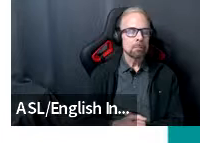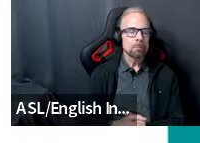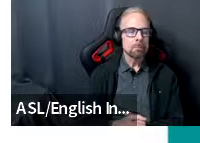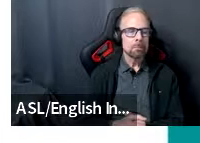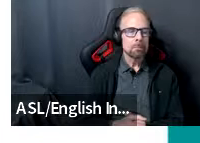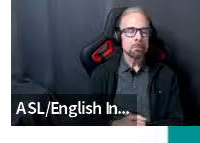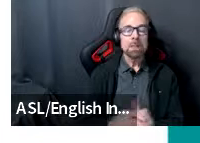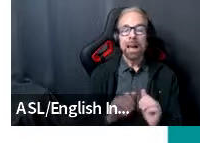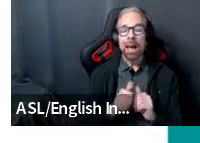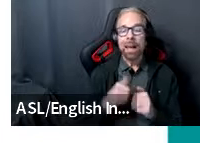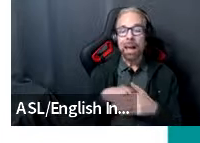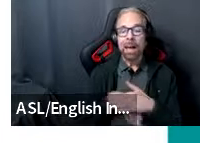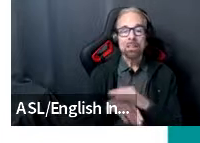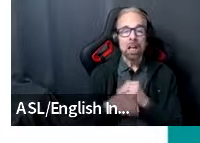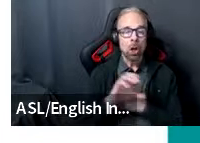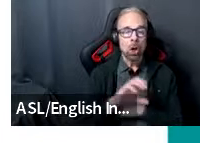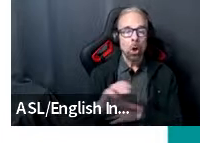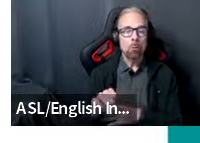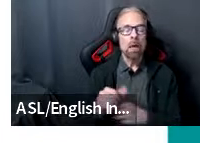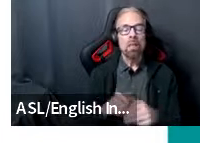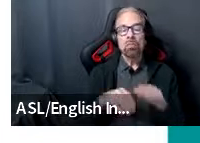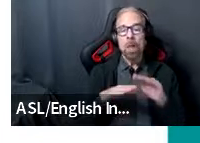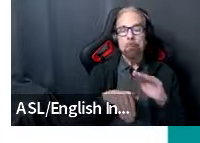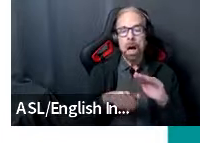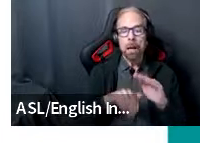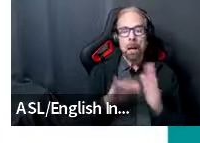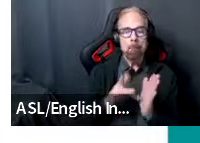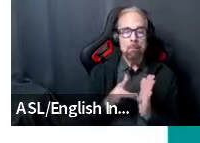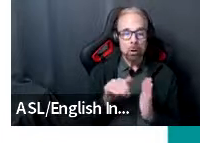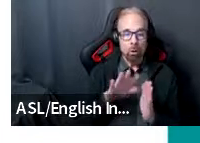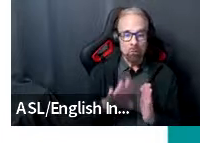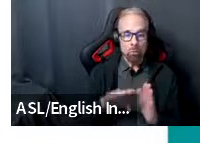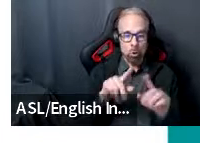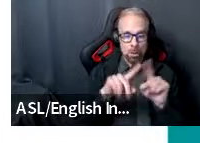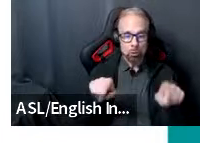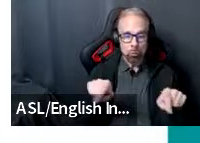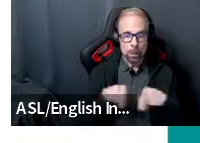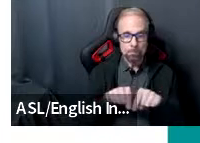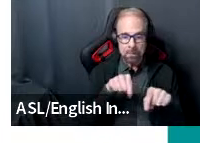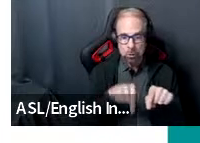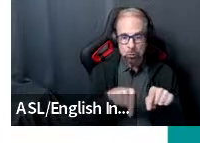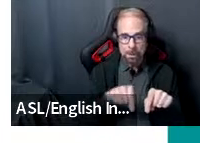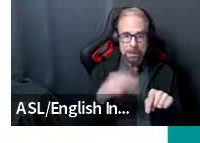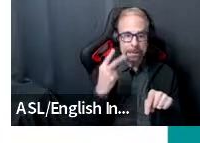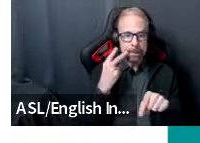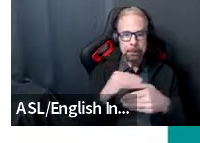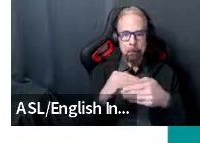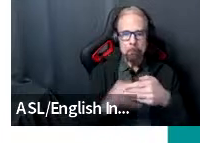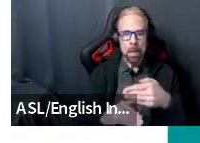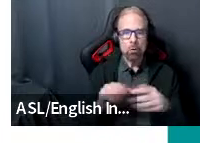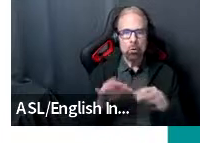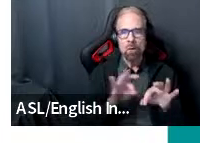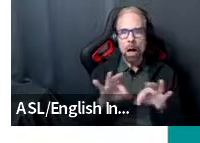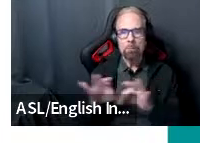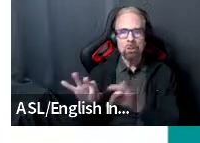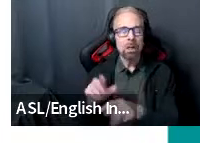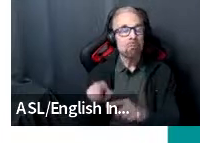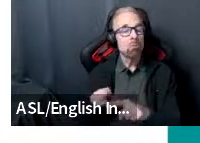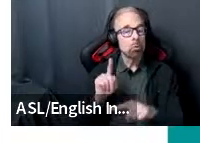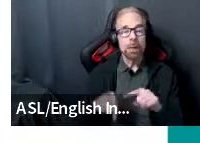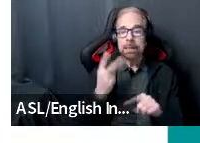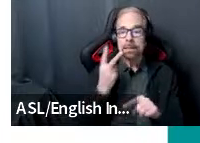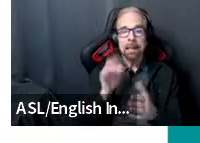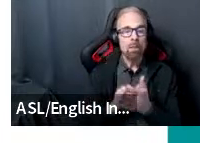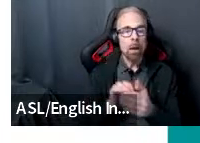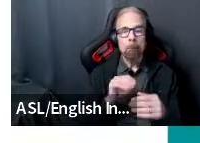How to access closed captions. So at the bottom middle of your screen, you should see a menu of options. If you can't see the menu, hover